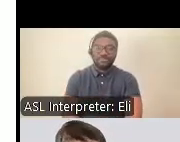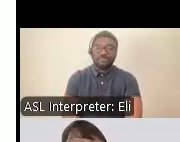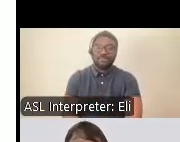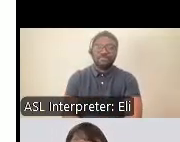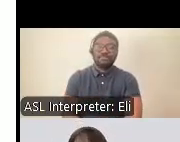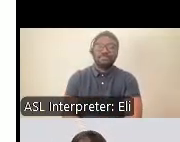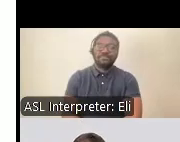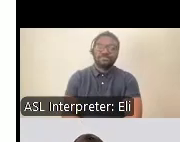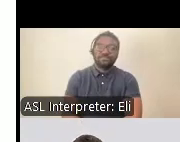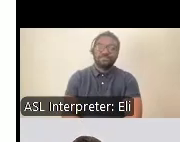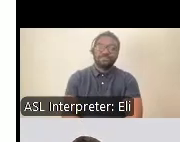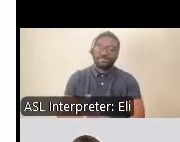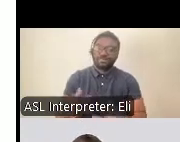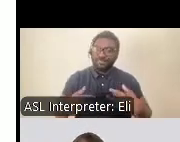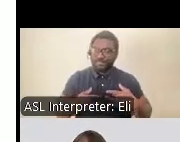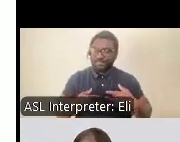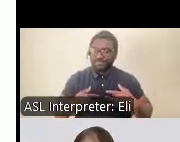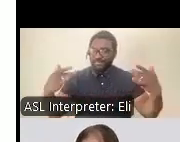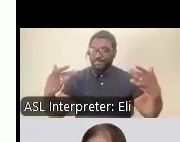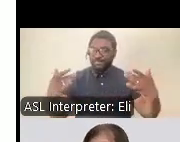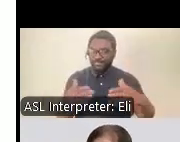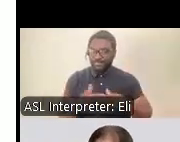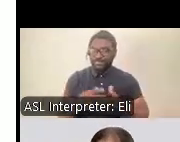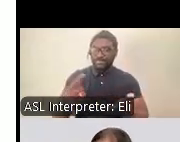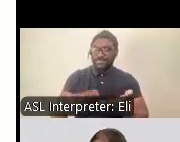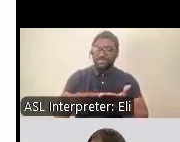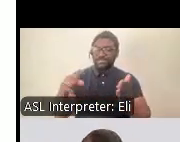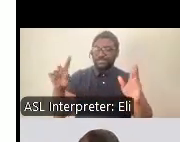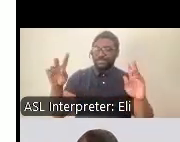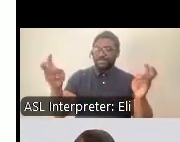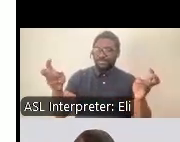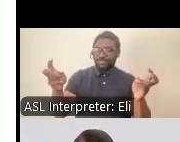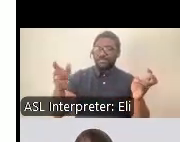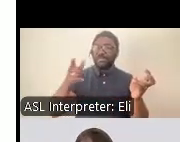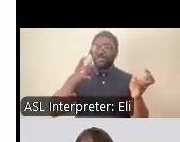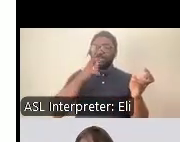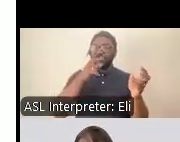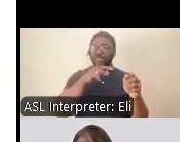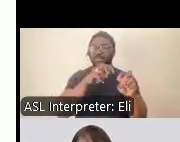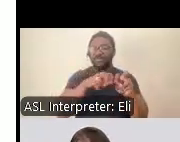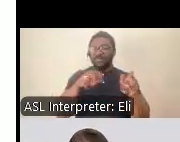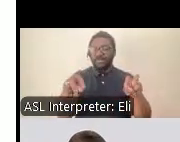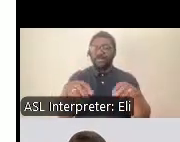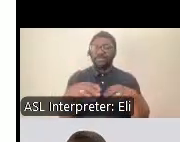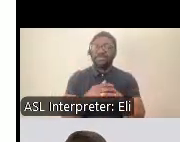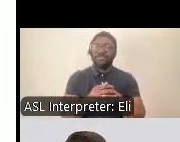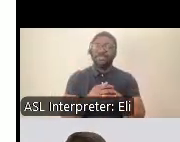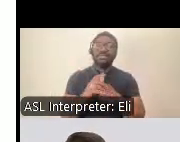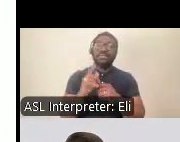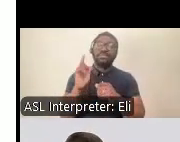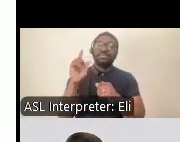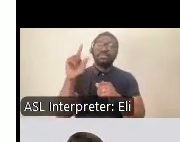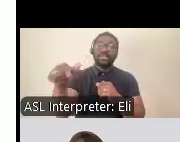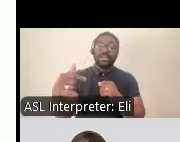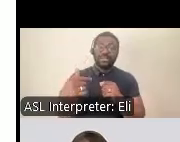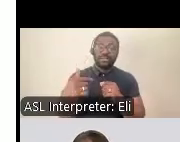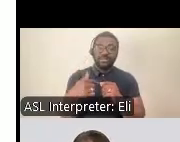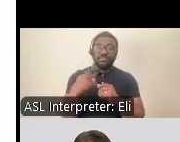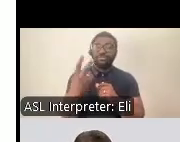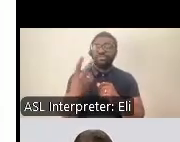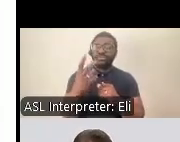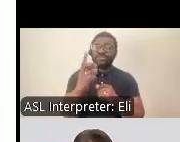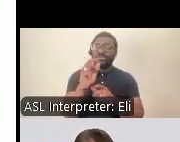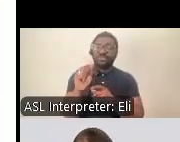It is so exciting to talk about the set of panelists that we will be hearing from today. Later on, we're going to hear from 2